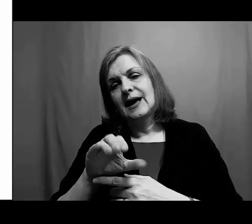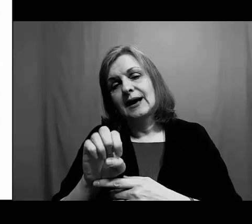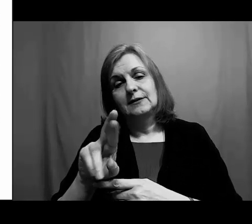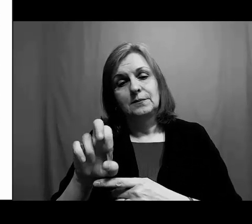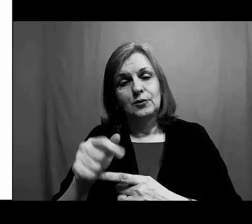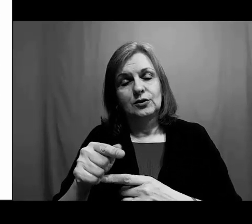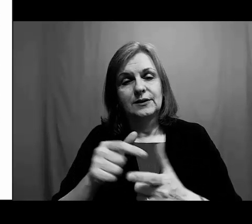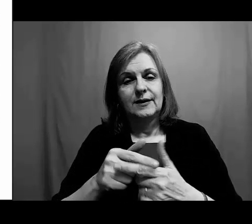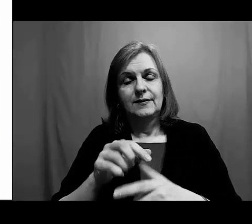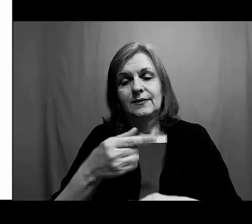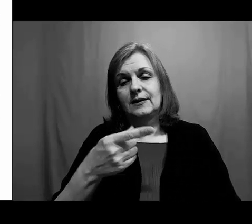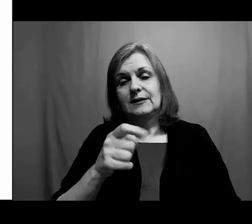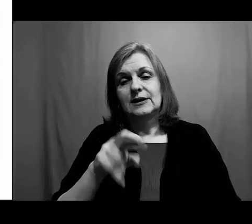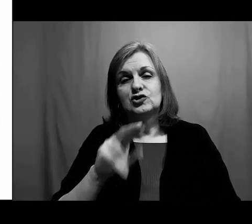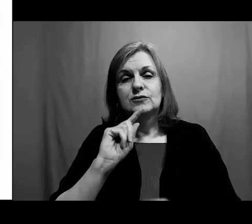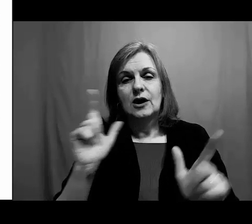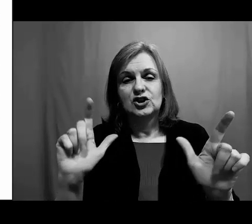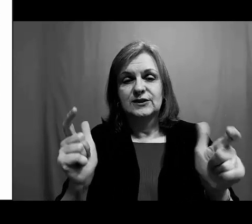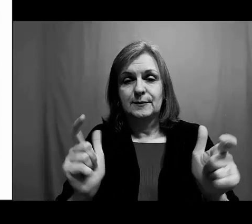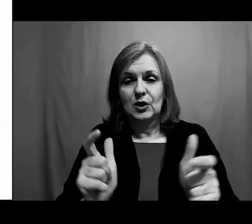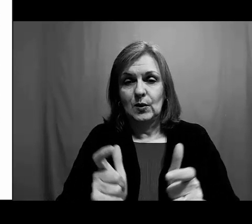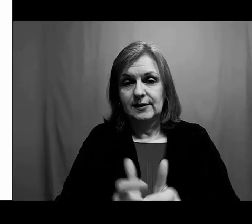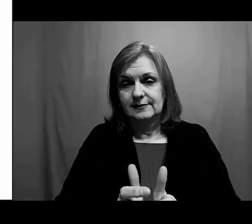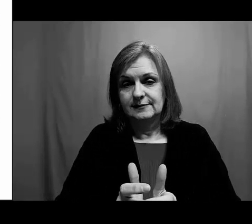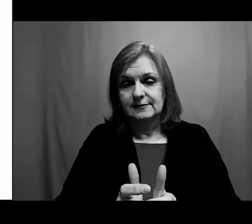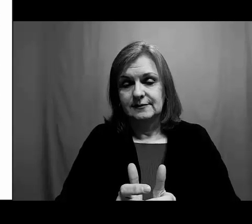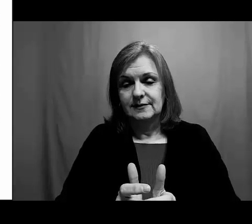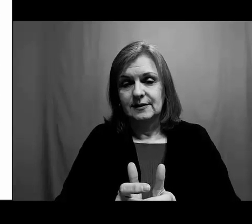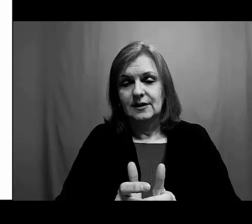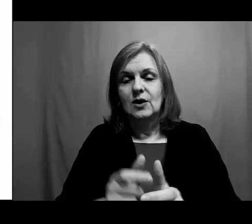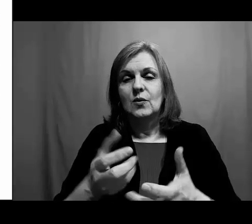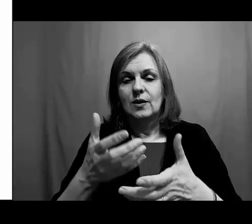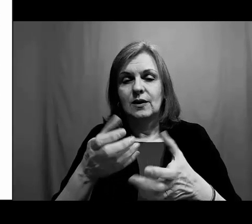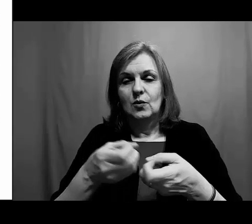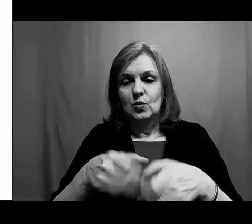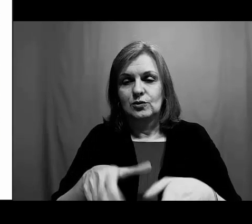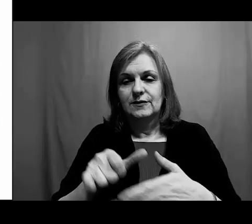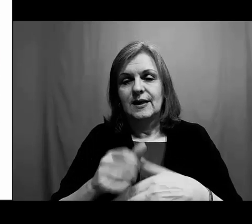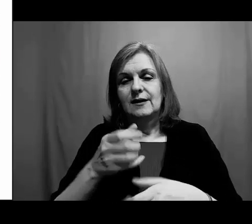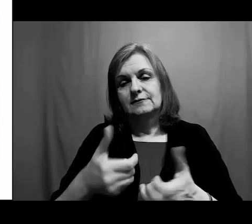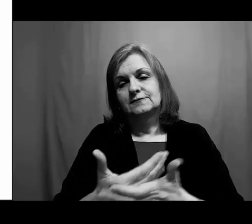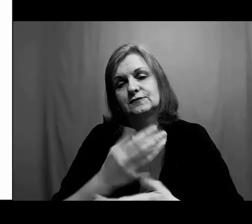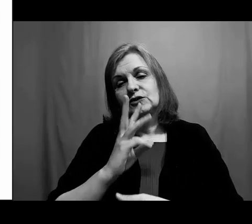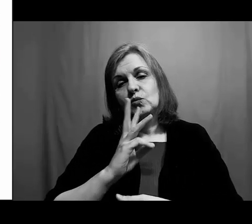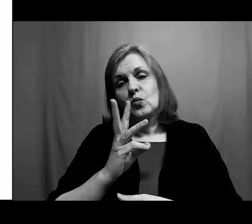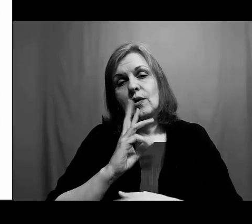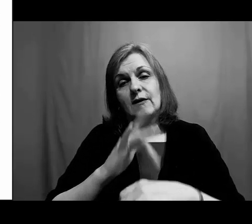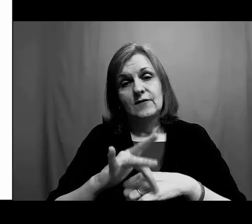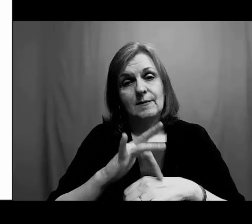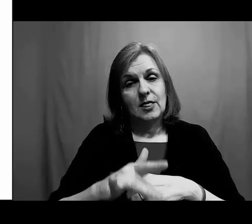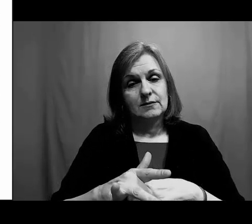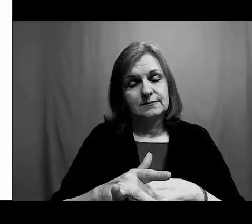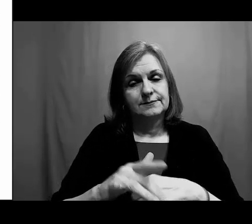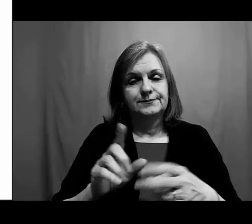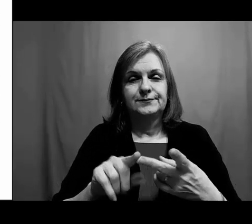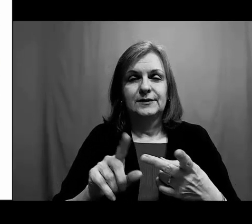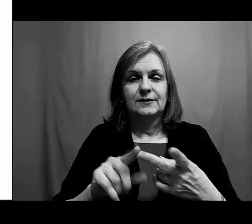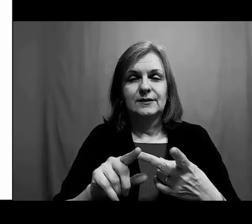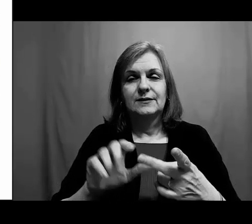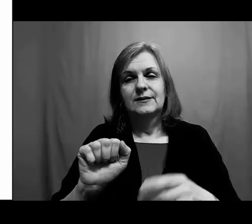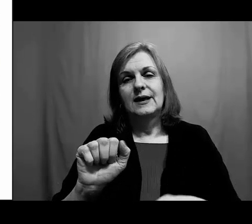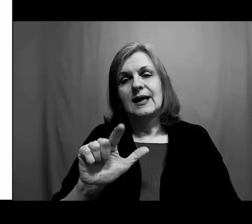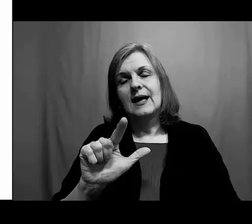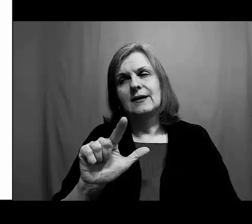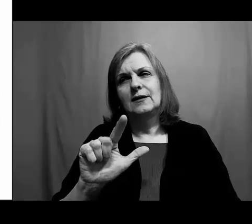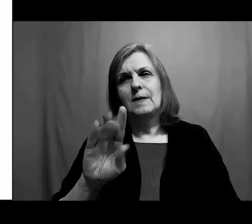and the glaciers are disappearing, we lose that freshwater availability. The other problem is what we